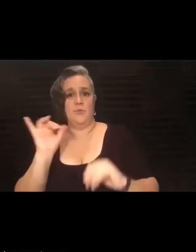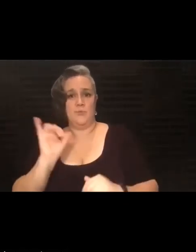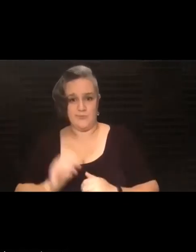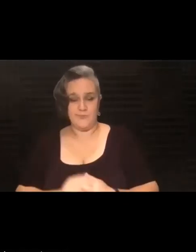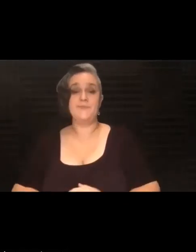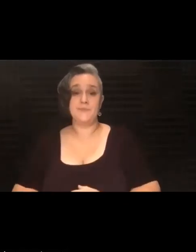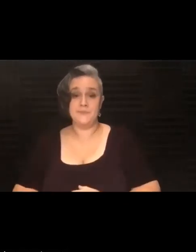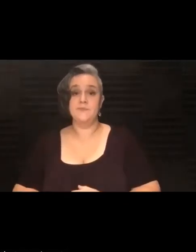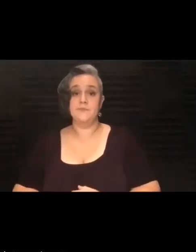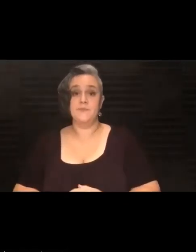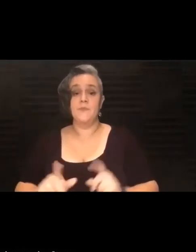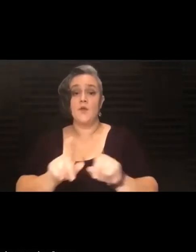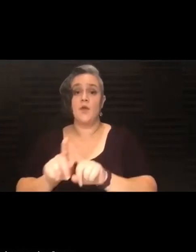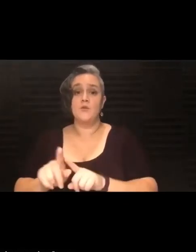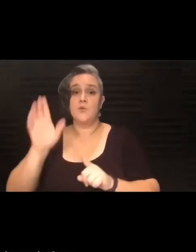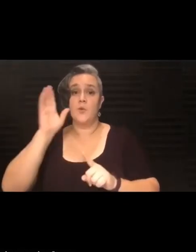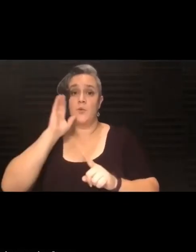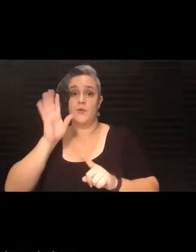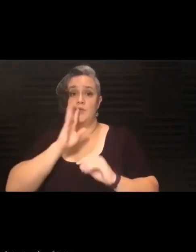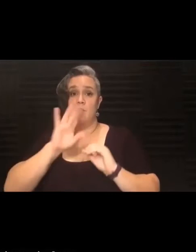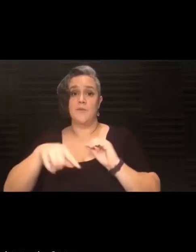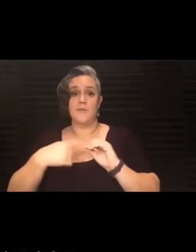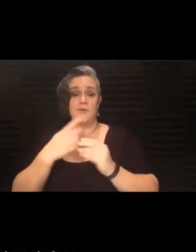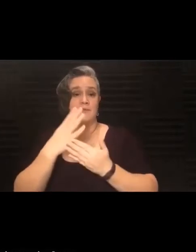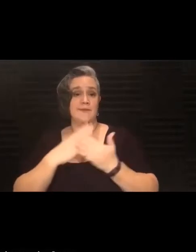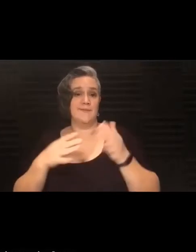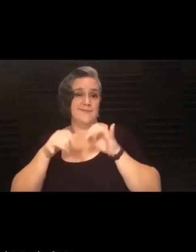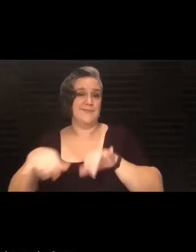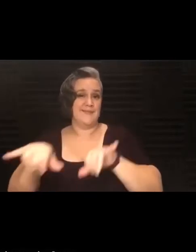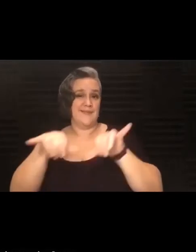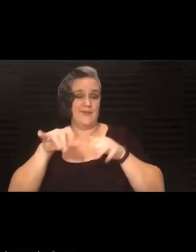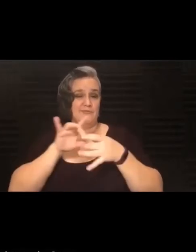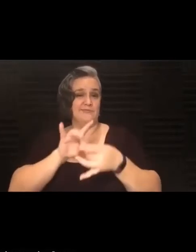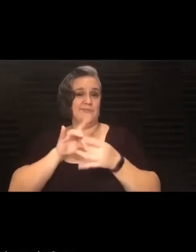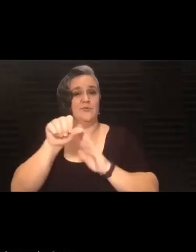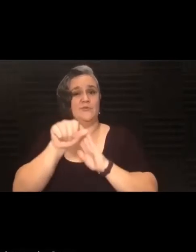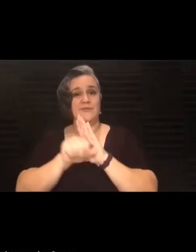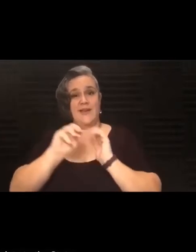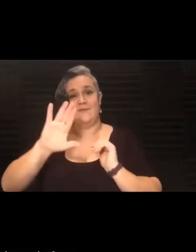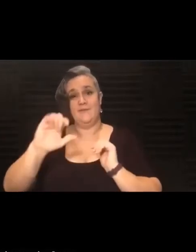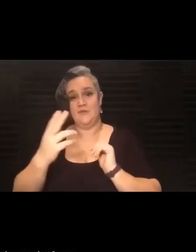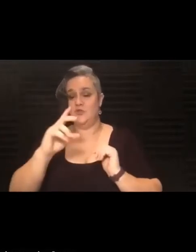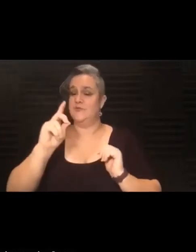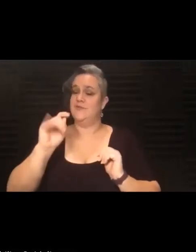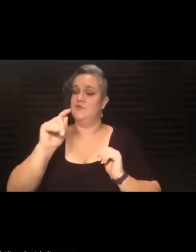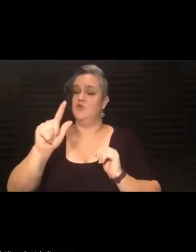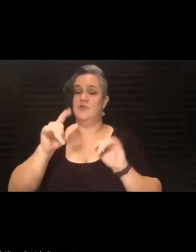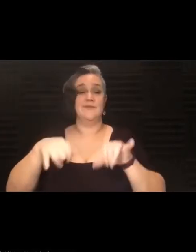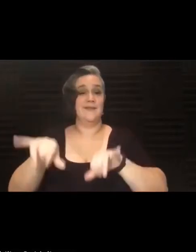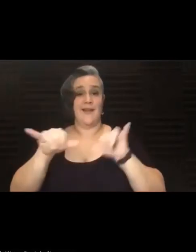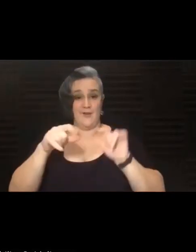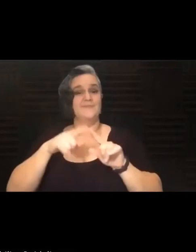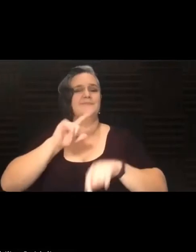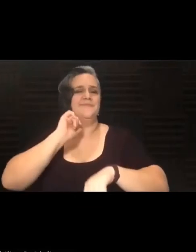And we'll also be sort of referencing some standards that relate to the State of Michigan Digital Standard, which is based on the